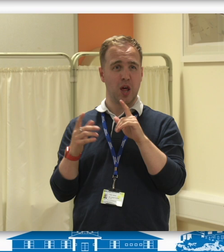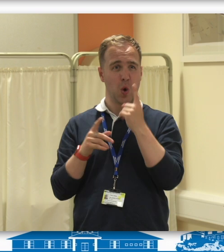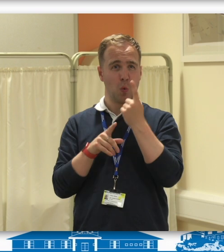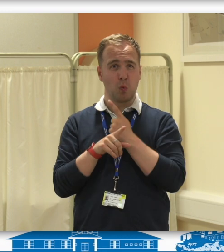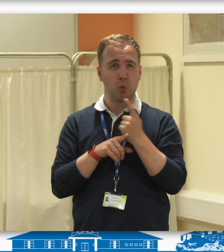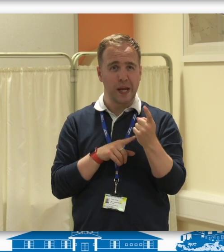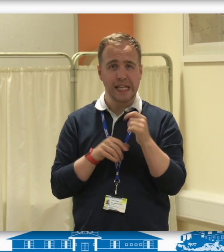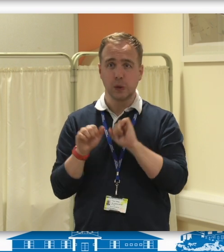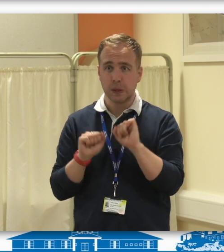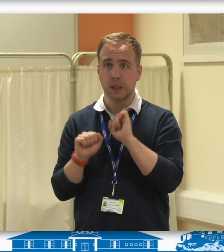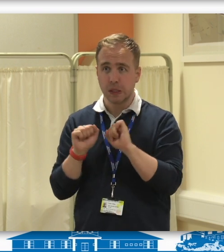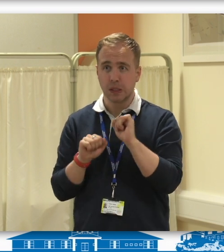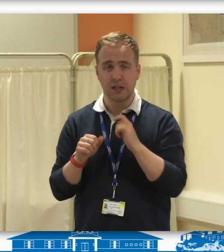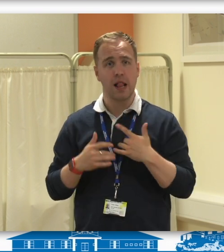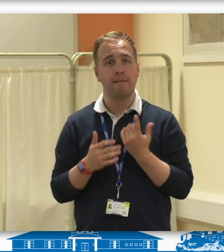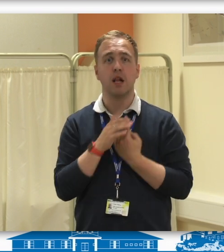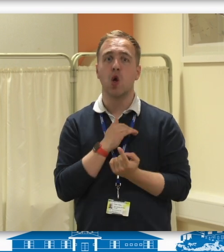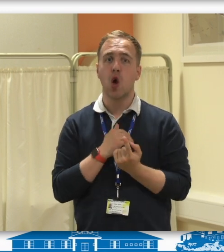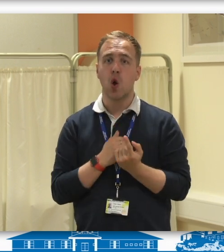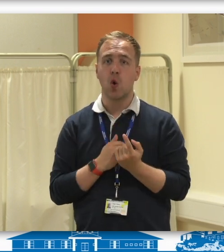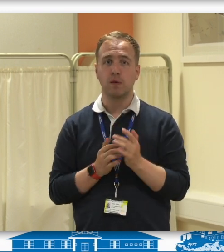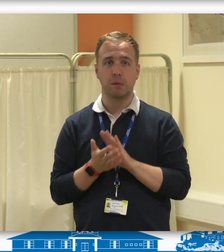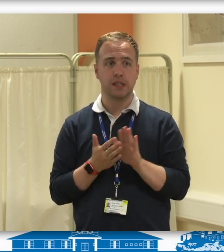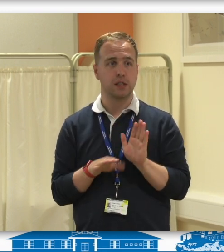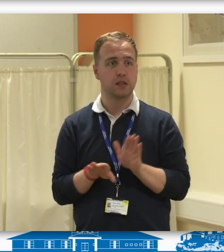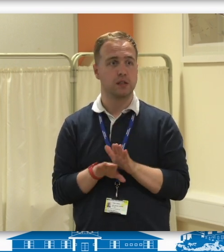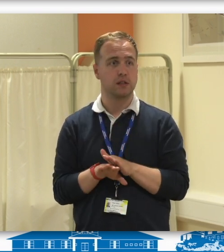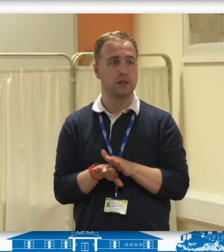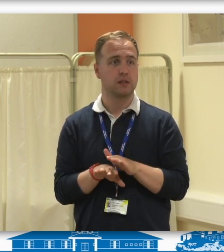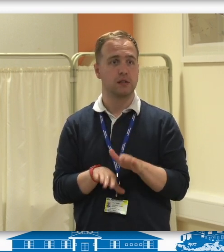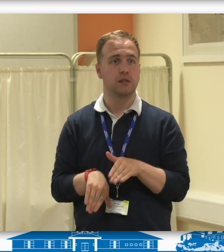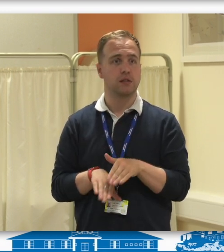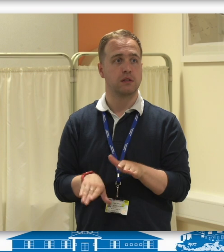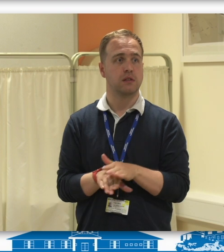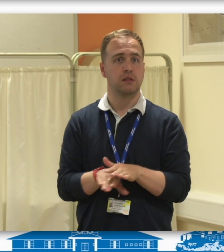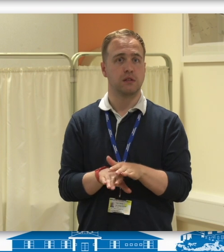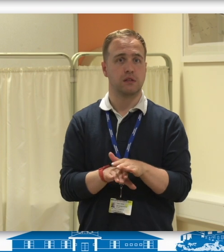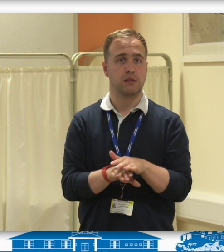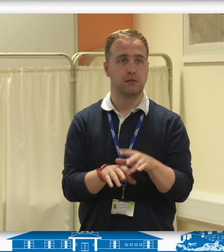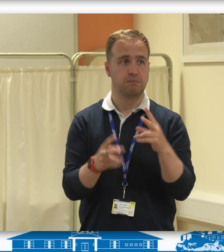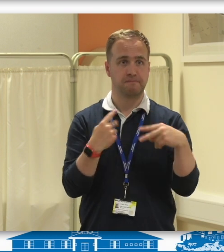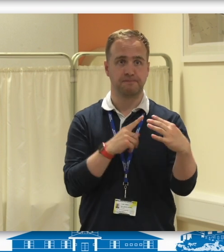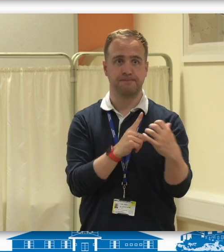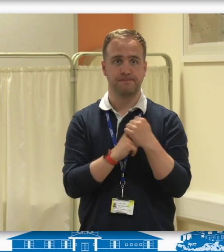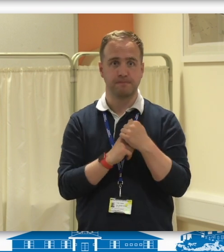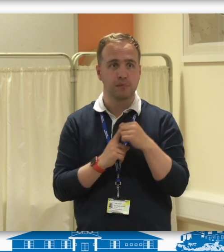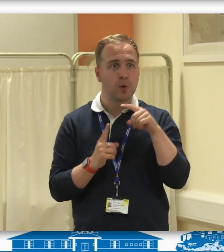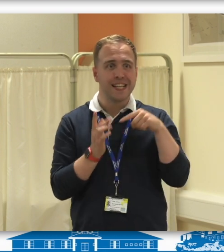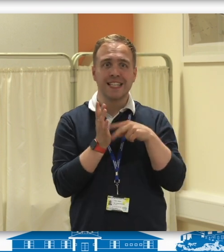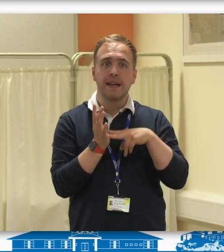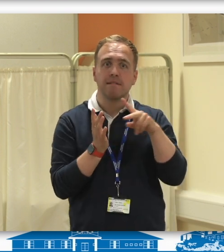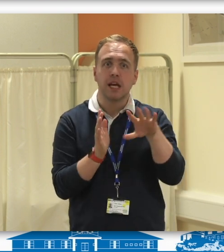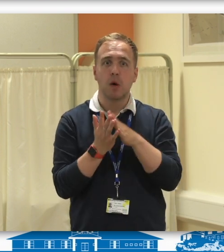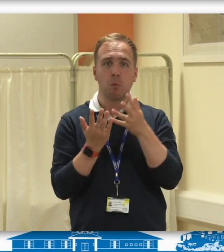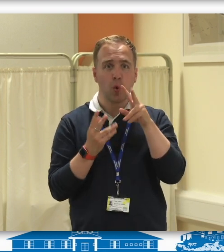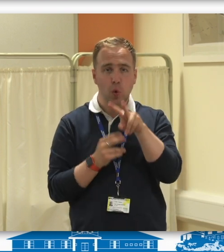basic chores, and because I lived alone, I was able to mask just the effects it was having on my life. Couldn't focus on TV or books when things